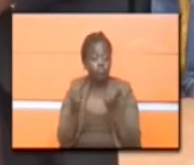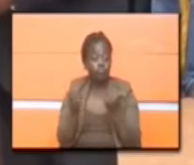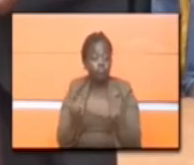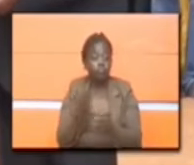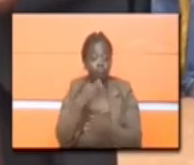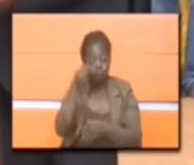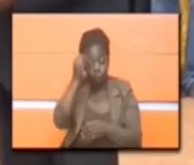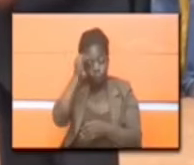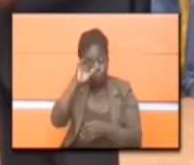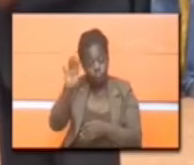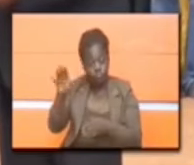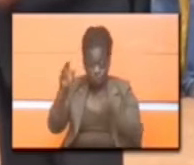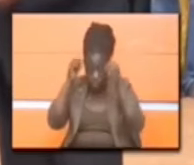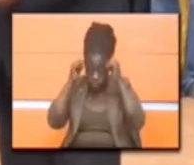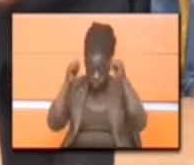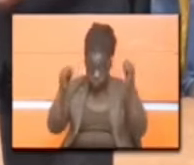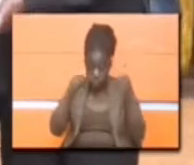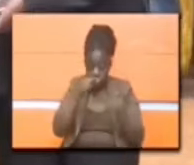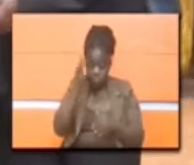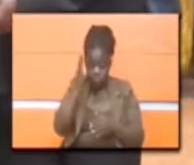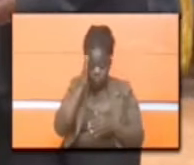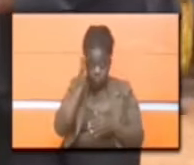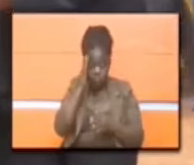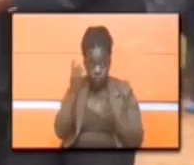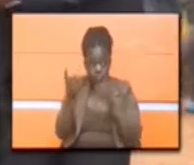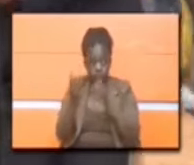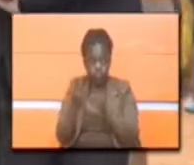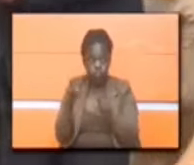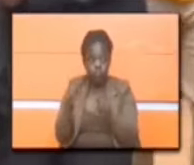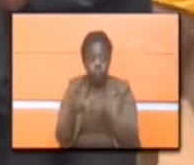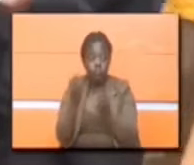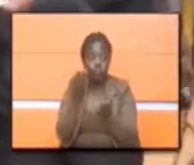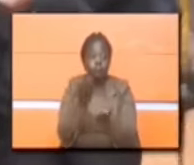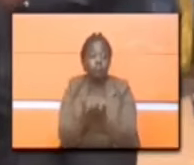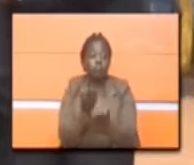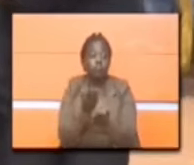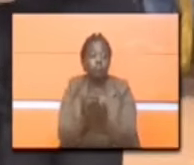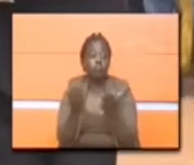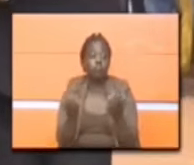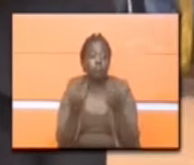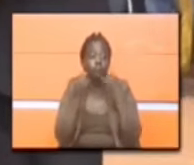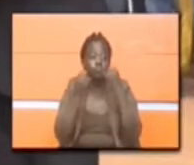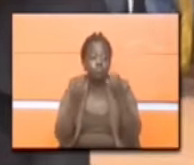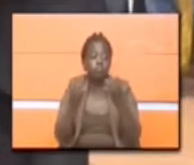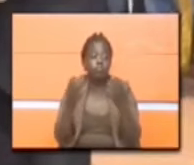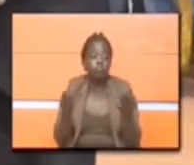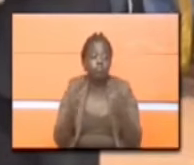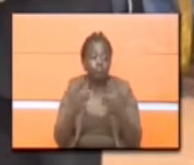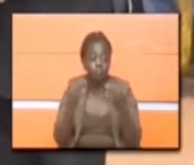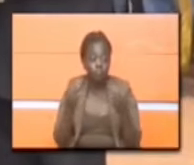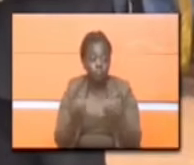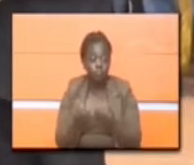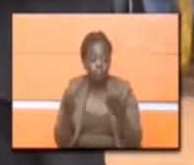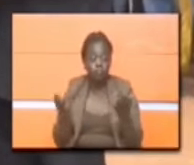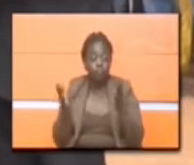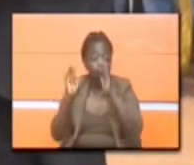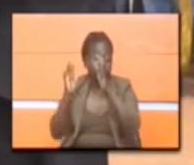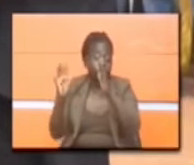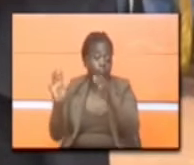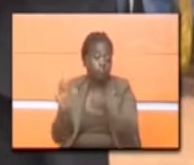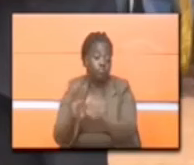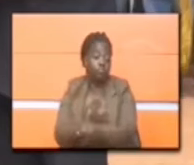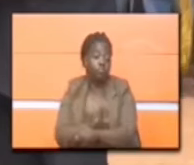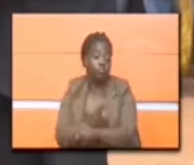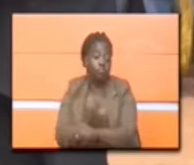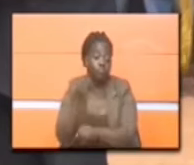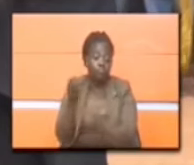this message back to the President. I know you'll meet him and I request you humbly that you inform him that the family is appreciative